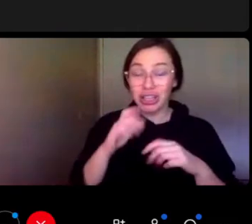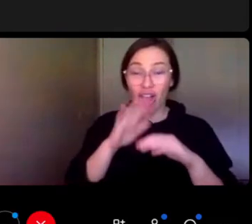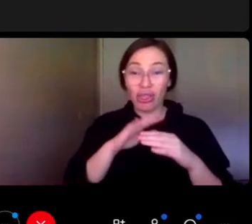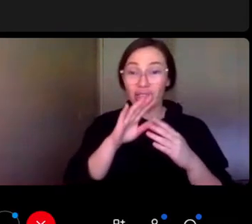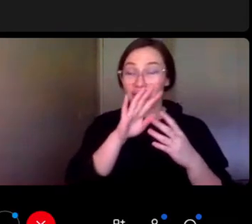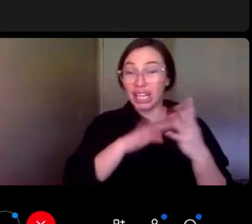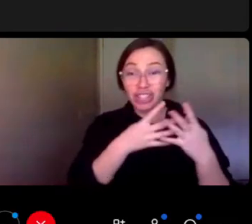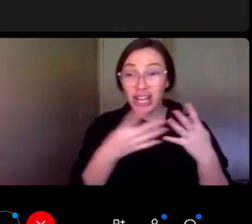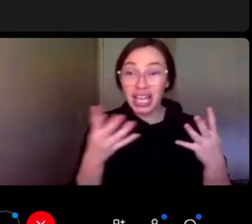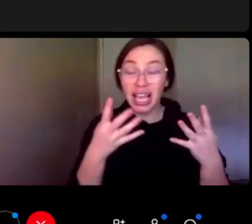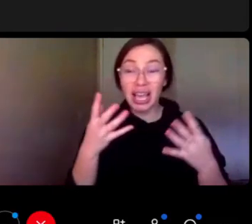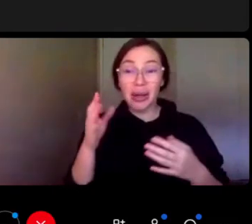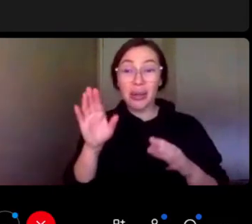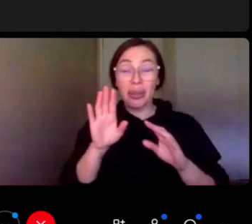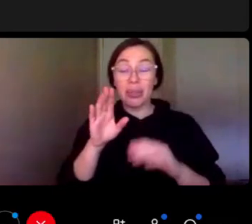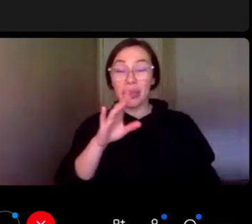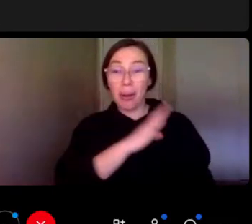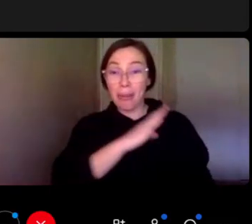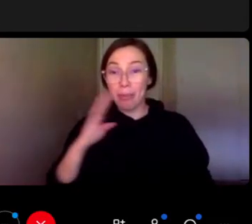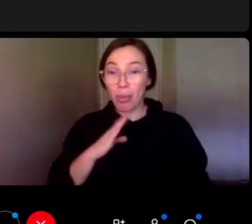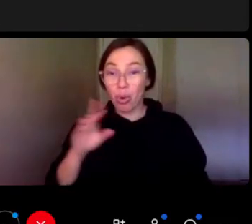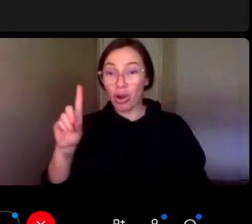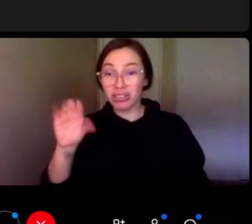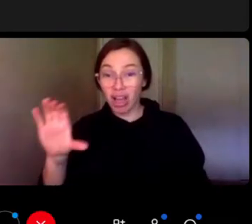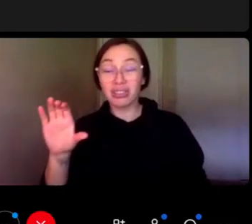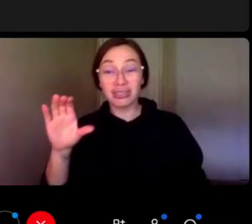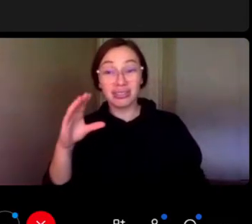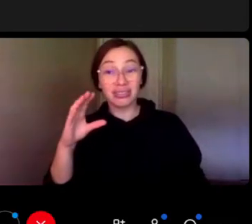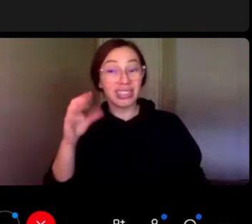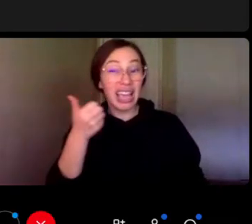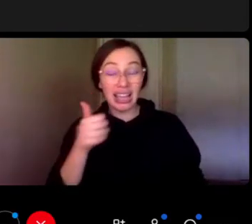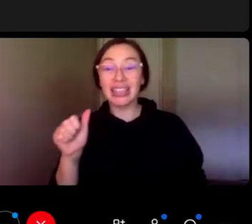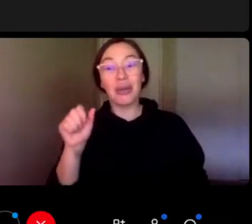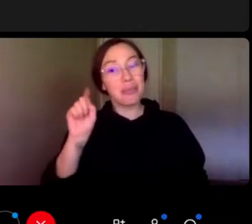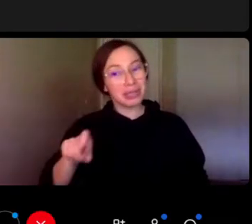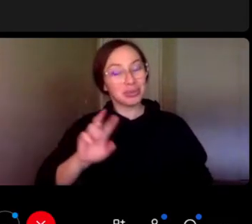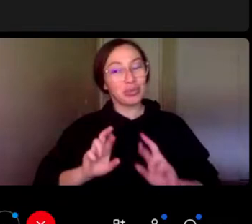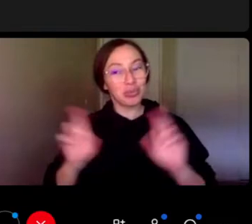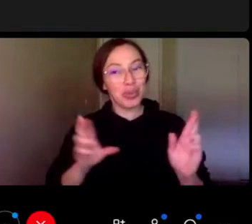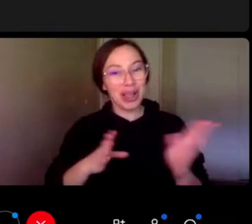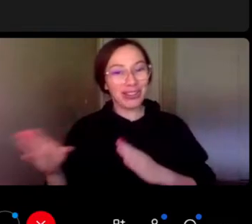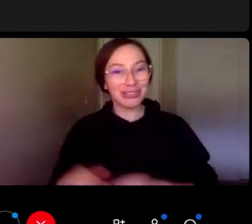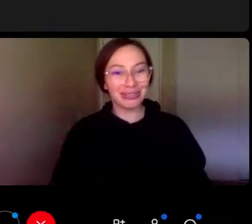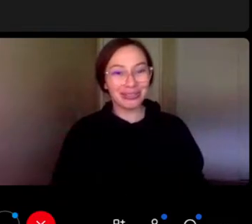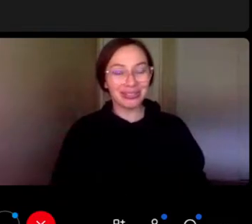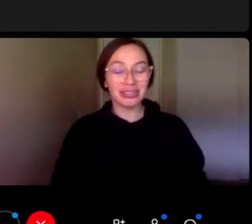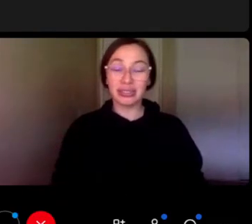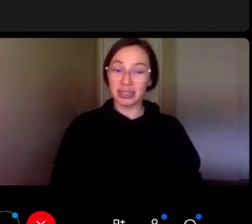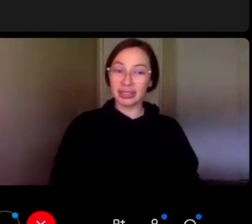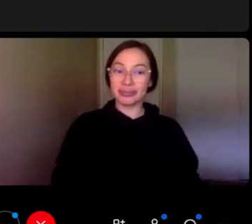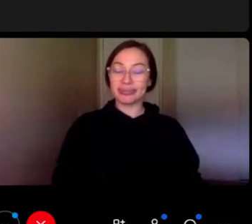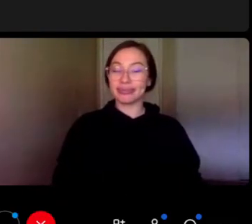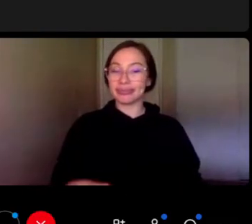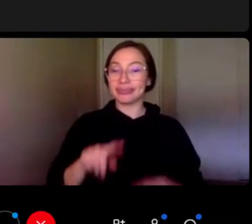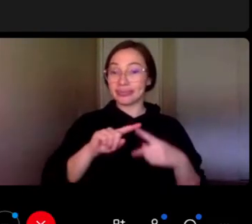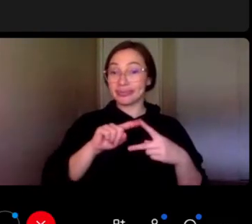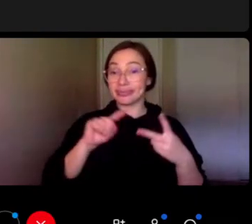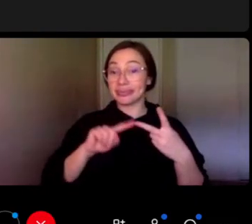agenda, on the board docs, anything? So we need to be prepared. There you go. Be